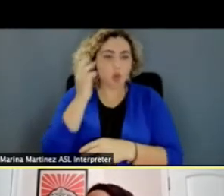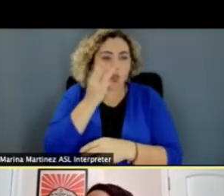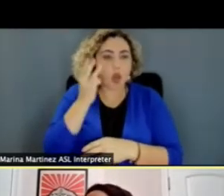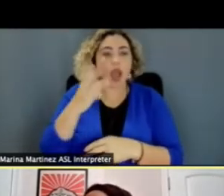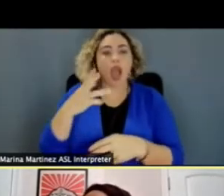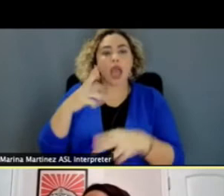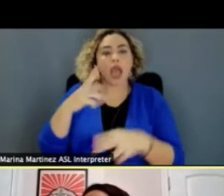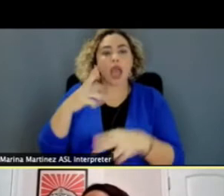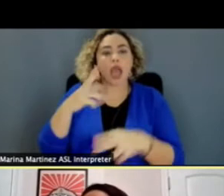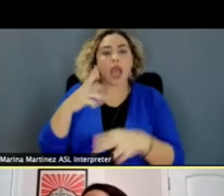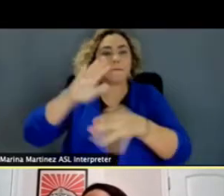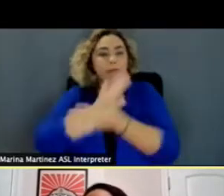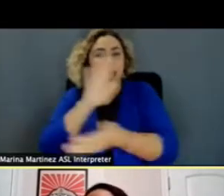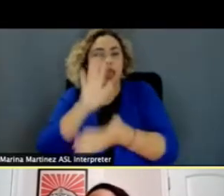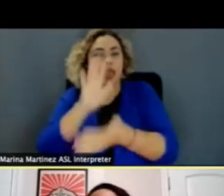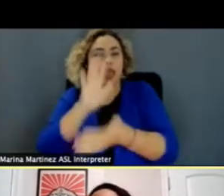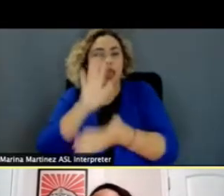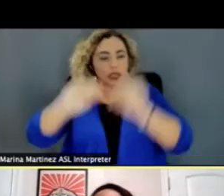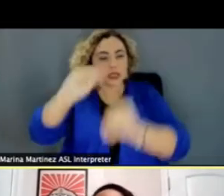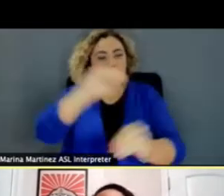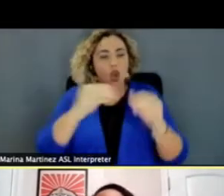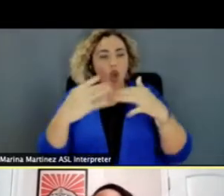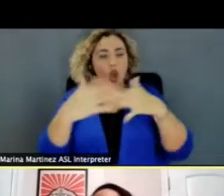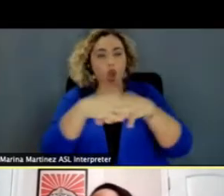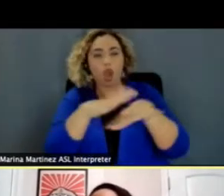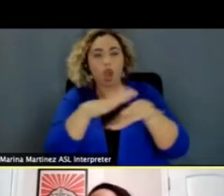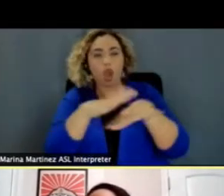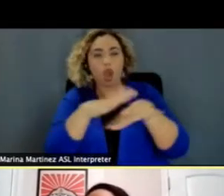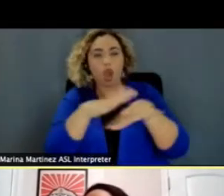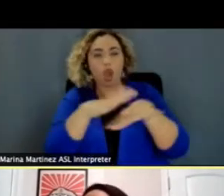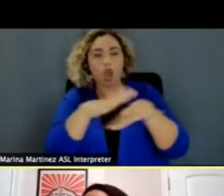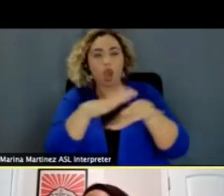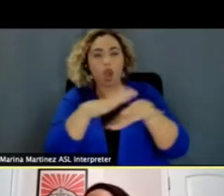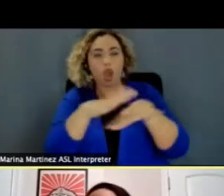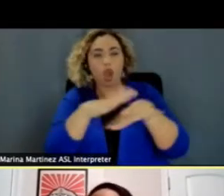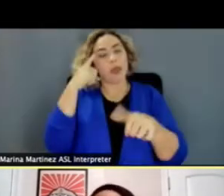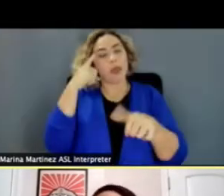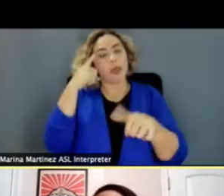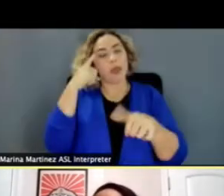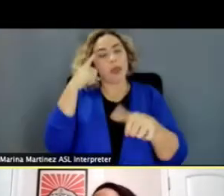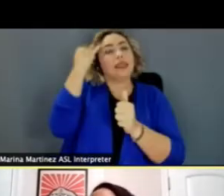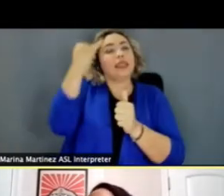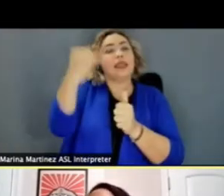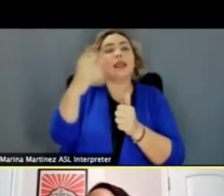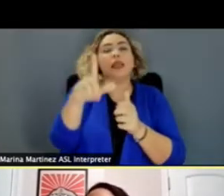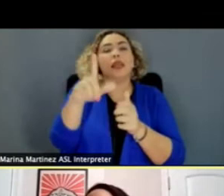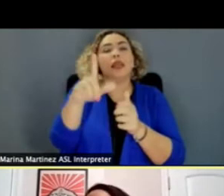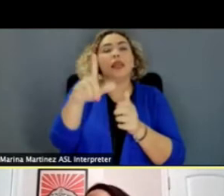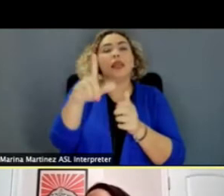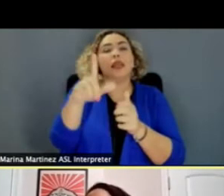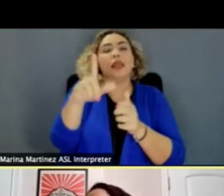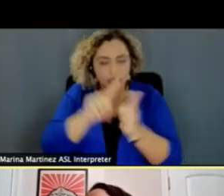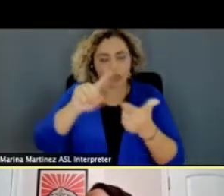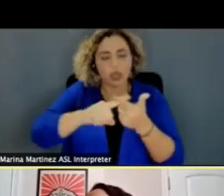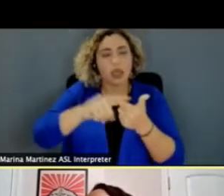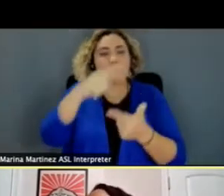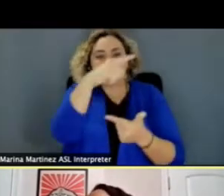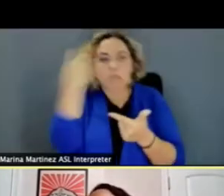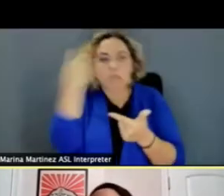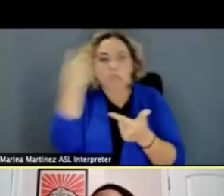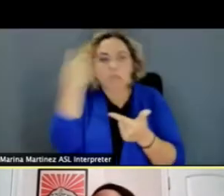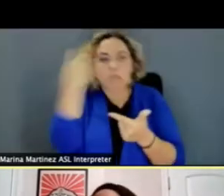bandages, but armor at the same time. So I'm playing with these ideas about identity, about Blackness,